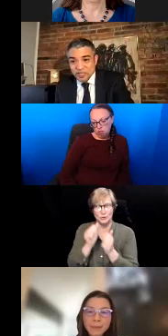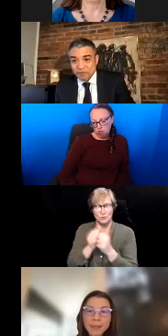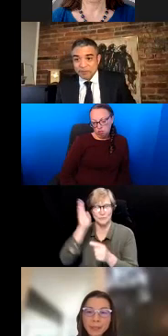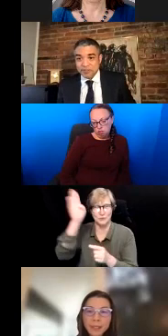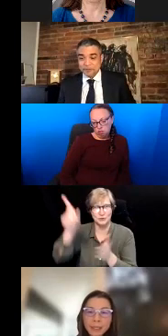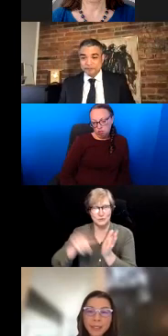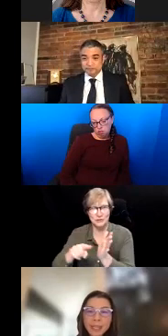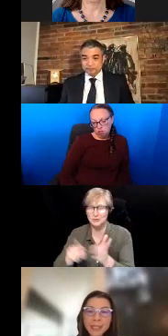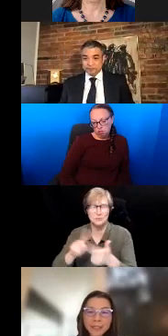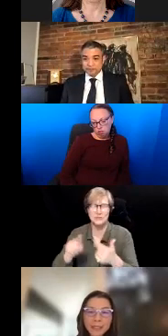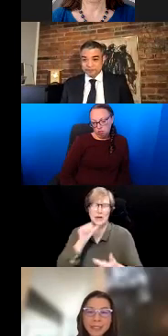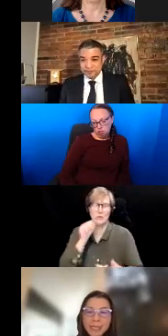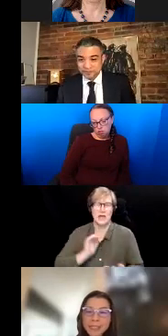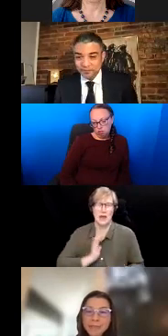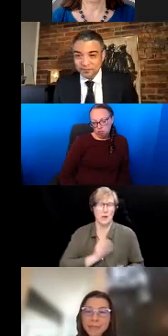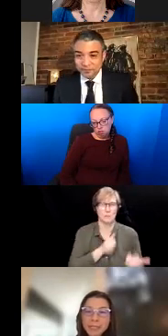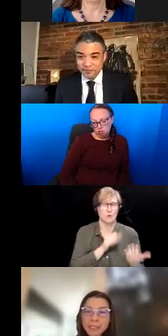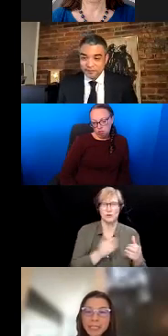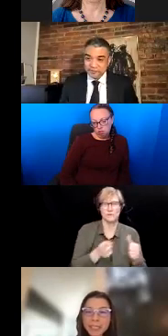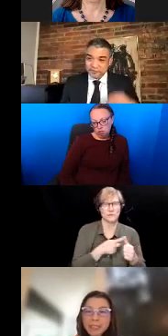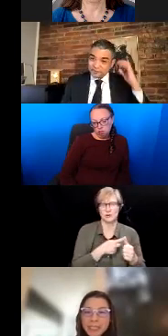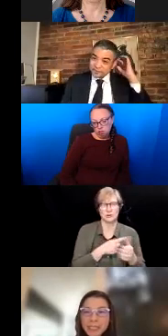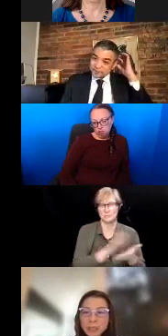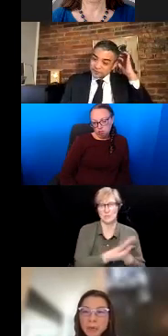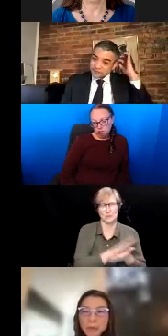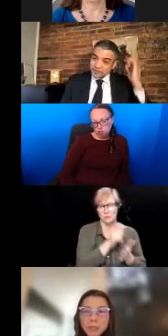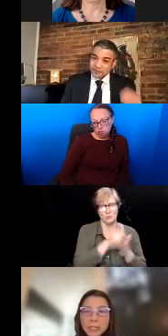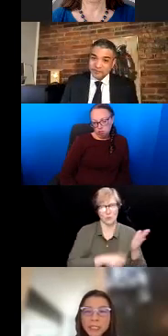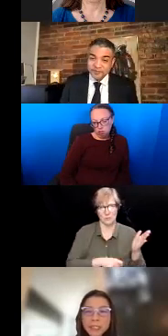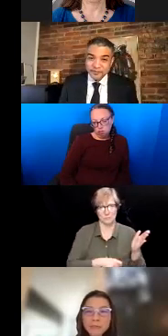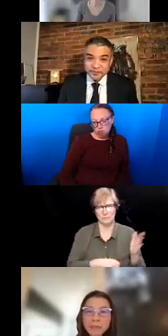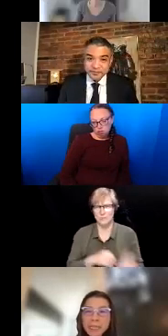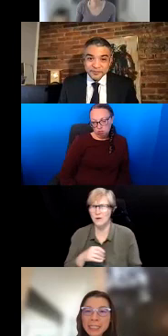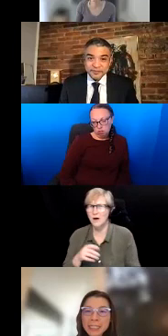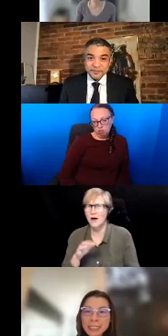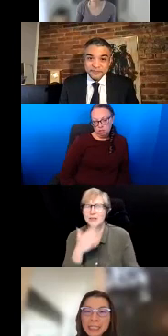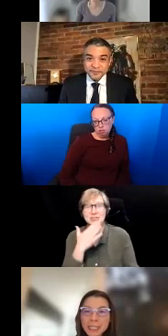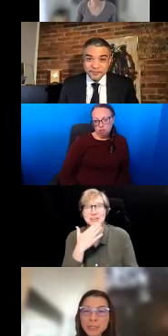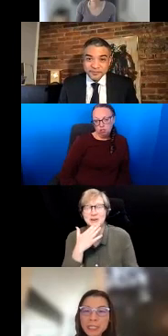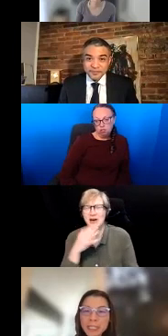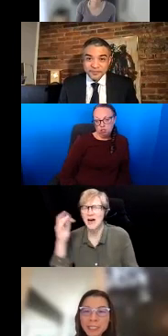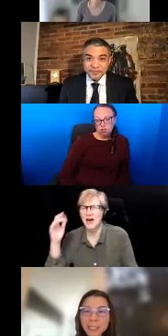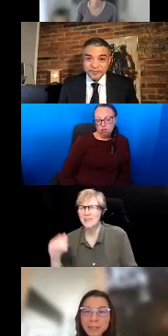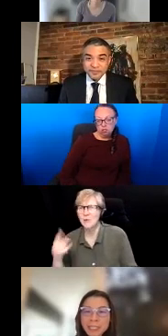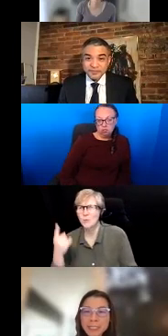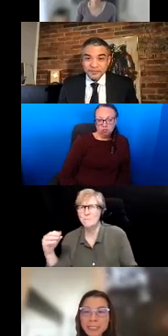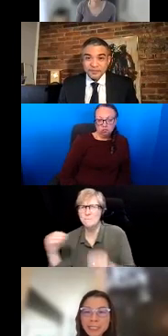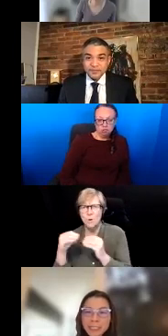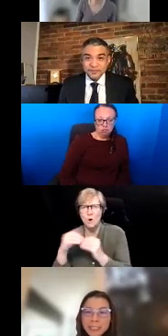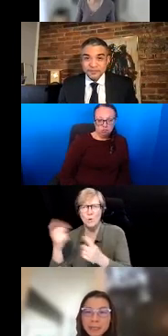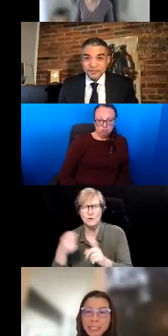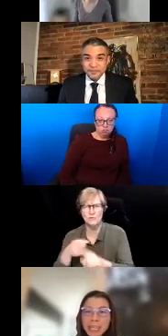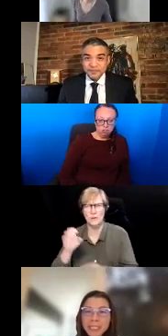first set of papers. Got it. Great. Thank you very much. I think there's one more question from Eileen. Would you like to go?